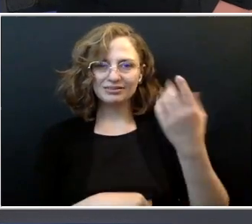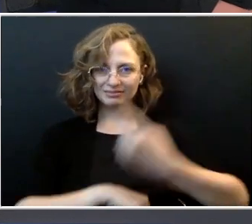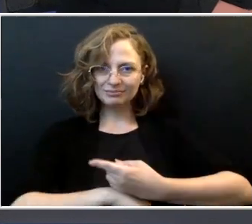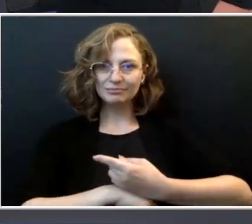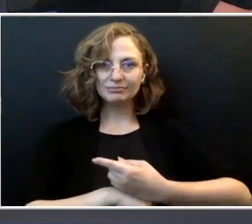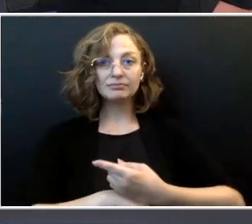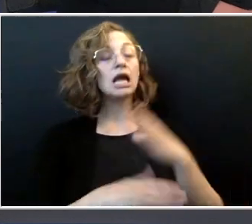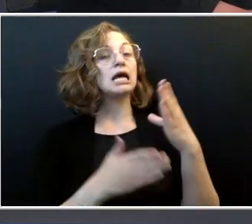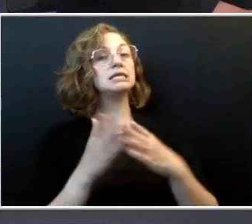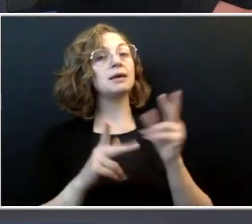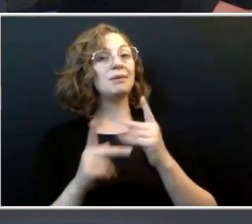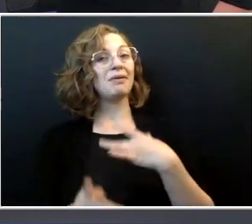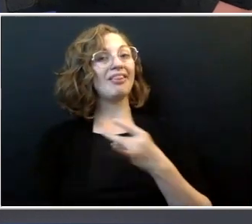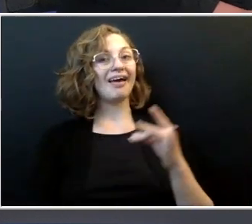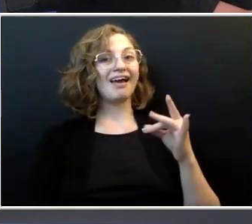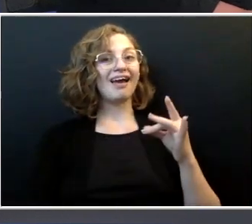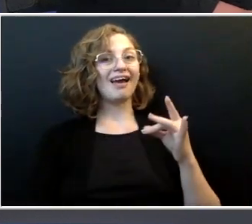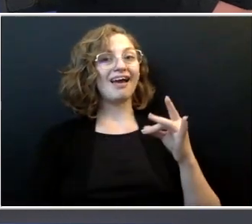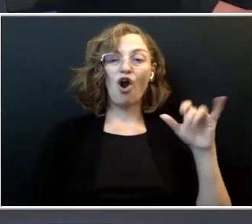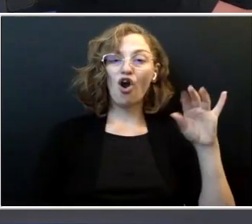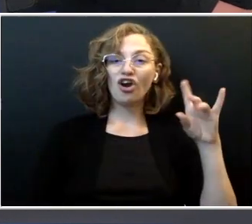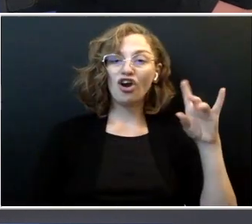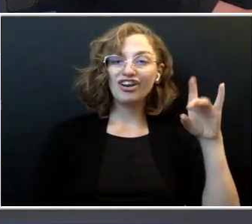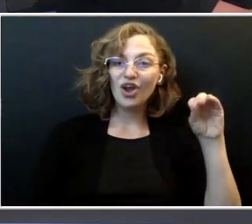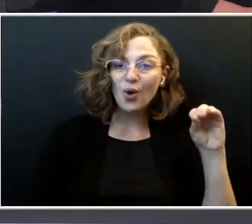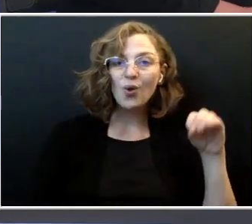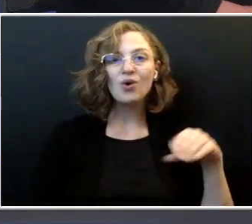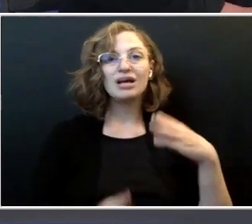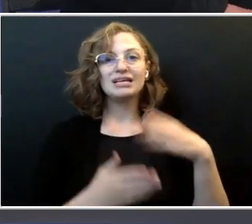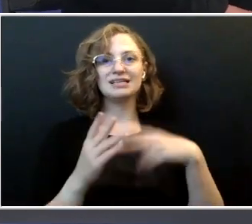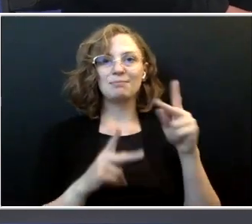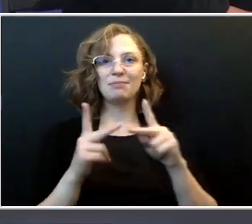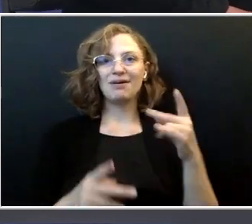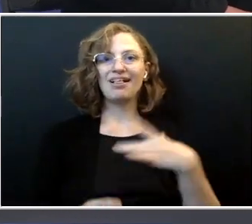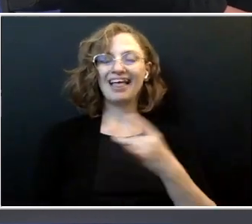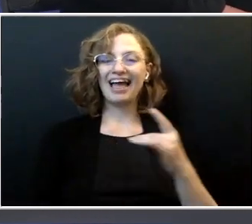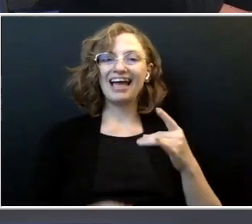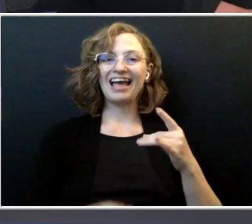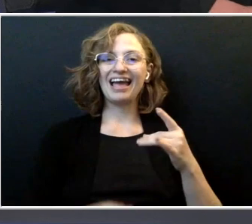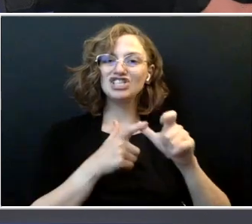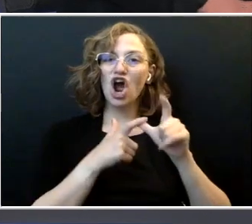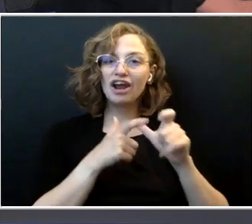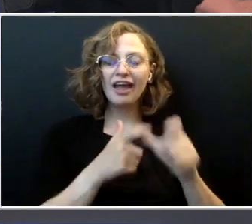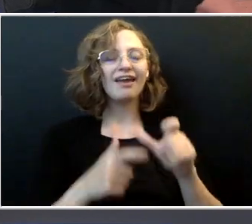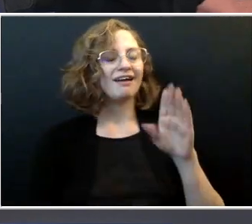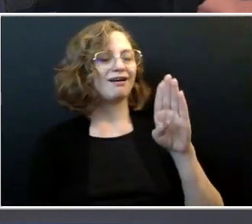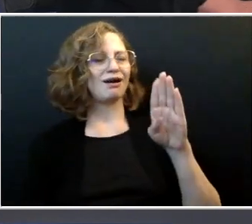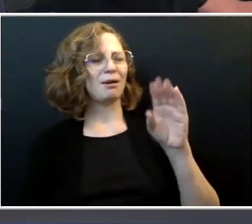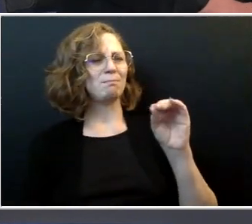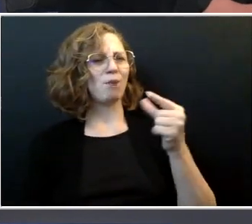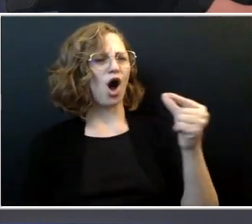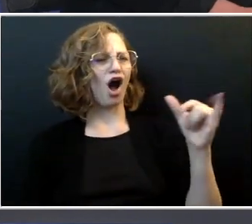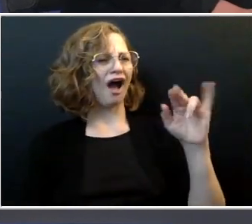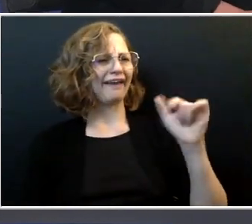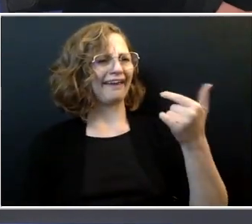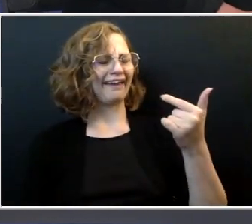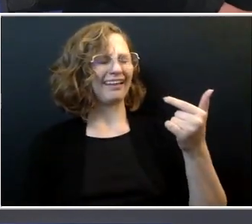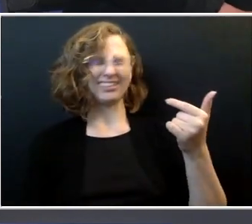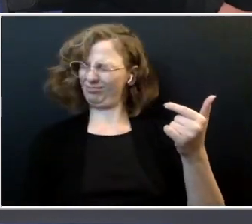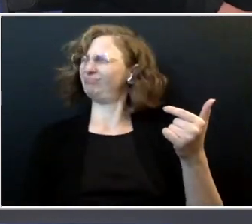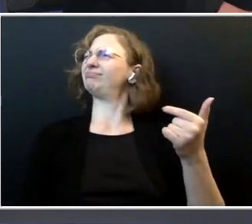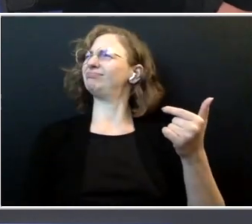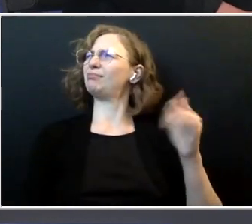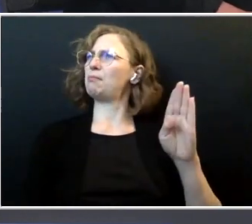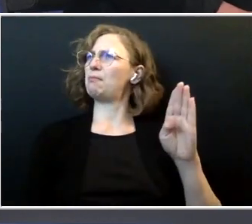people like jogging, some people like bogging. Well, maybe they like bogging too. Yeah. But jogging, and others